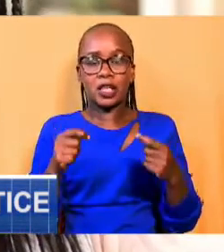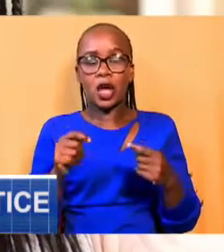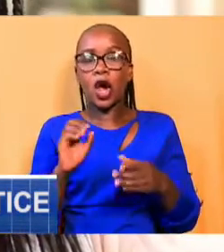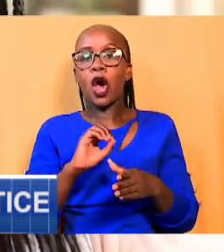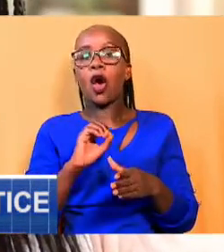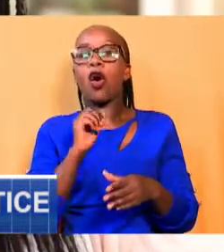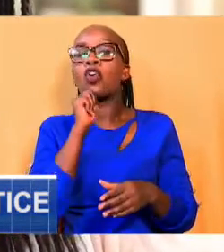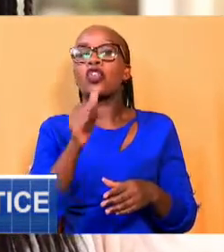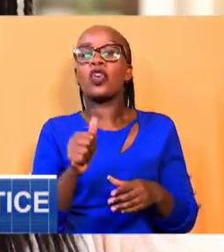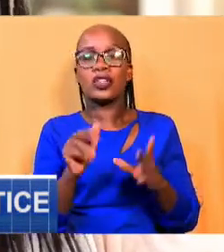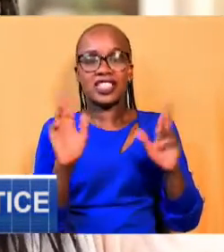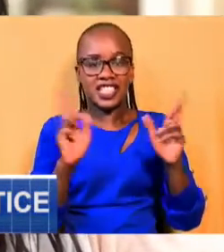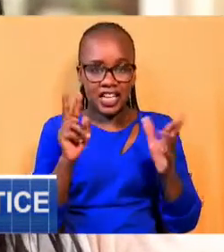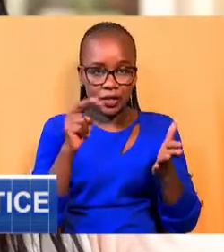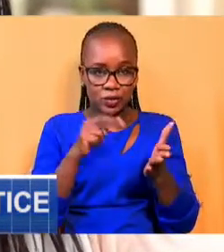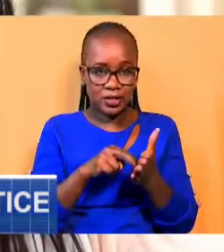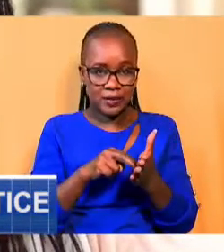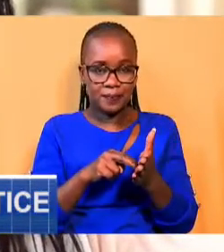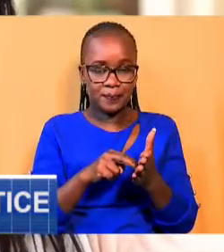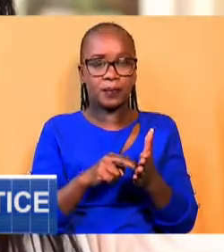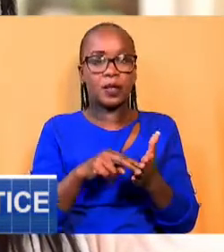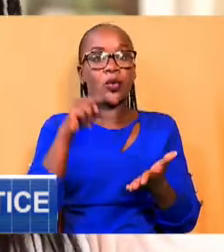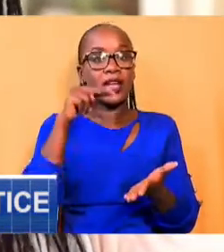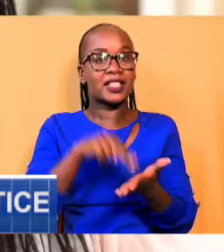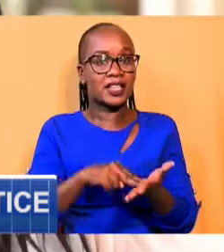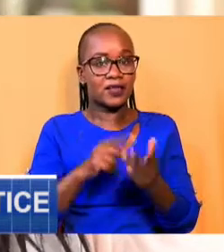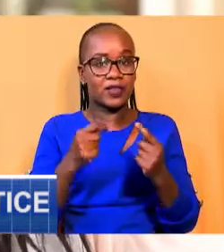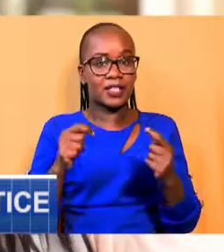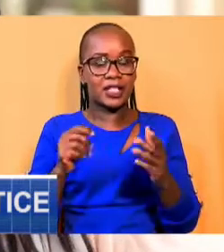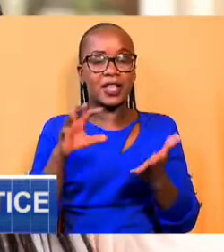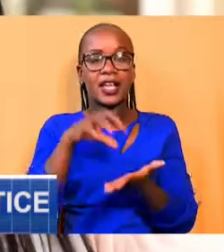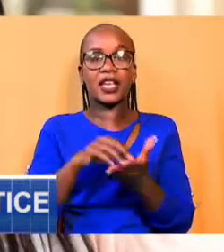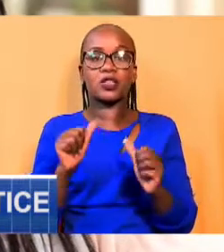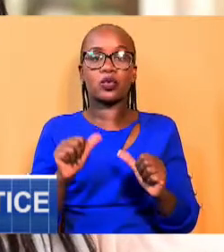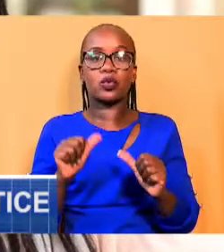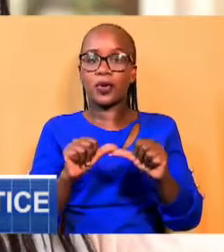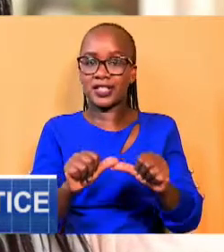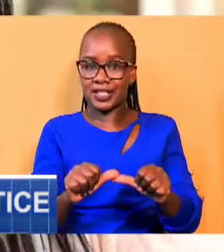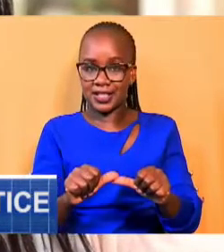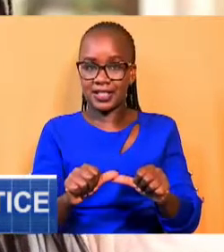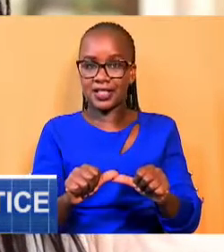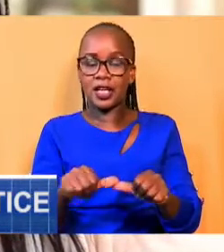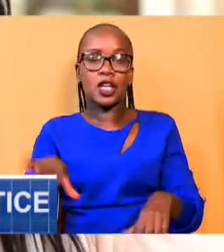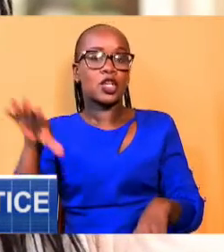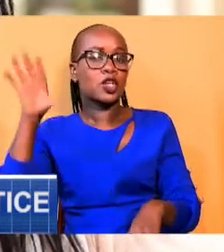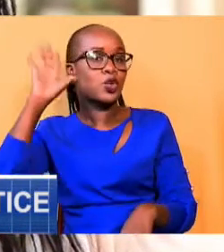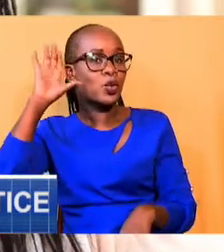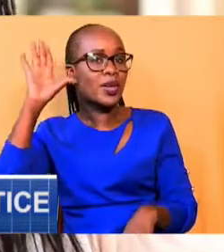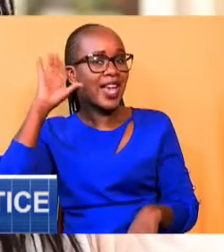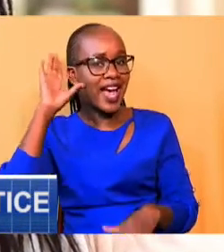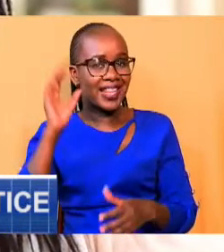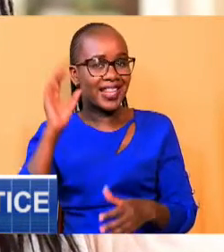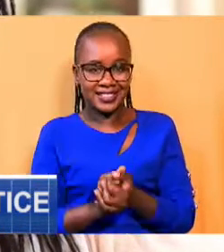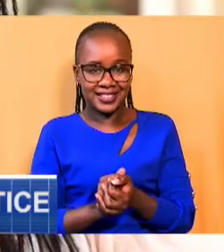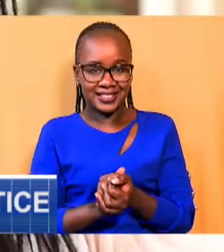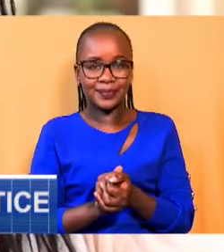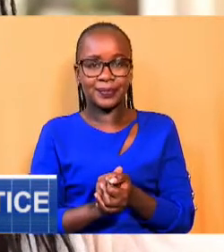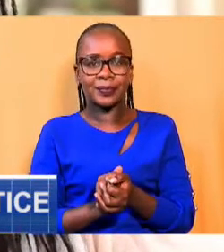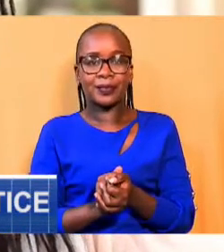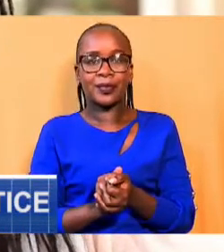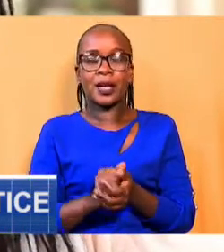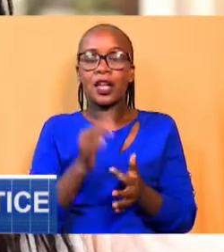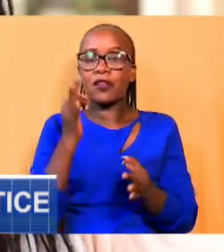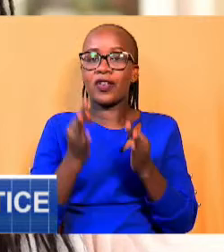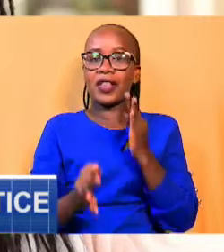fit to stand trial. If you're fit to stand trial, then the case will proceed to hearing.